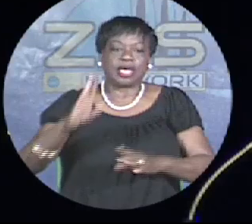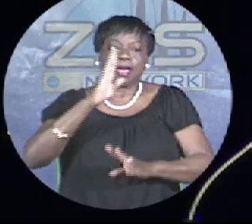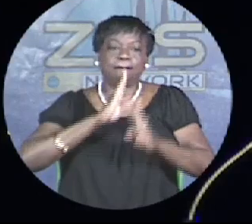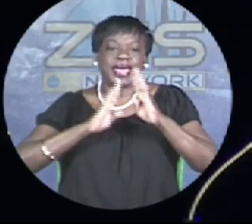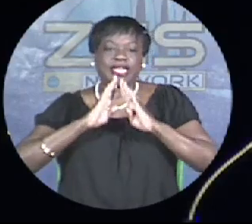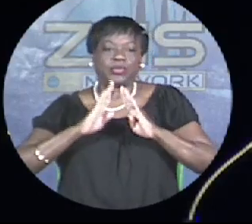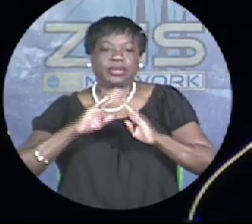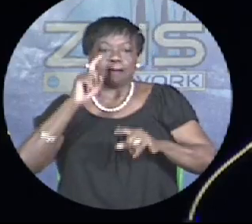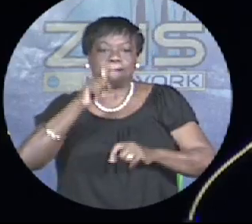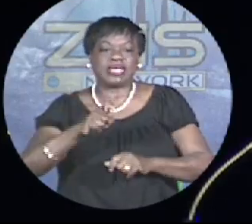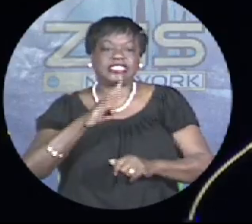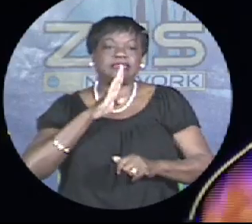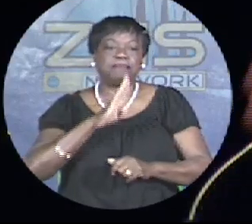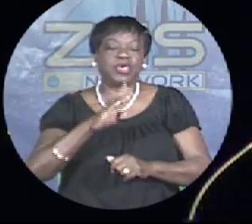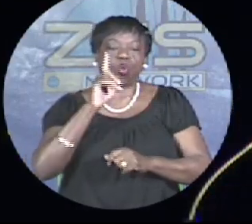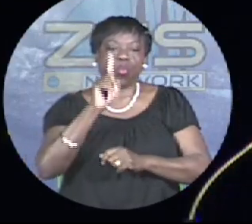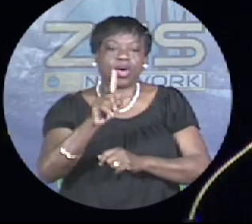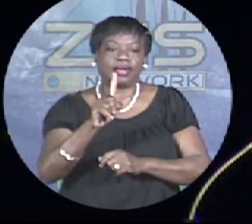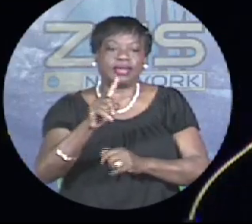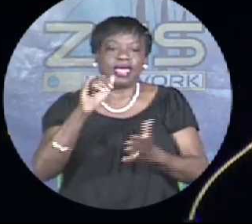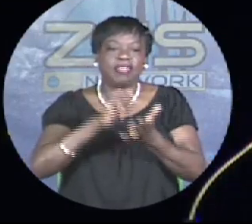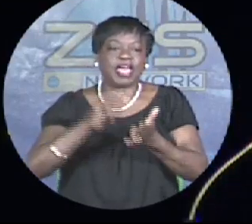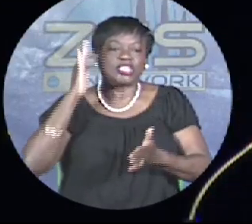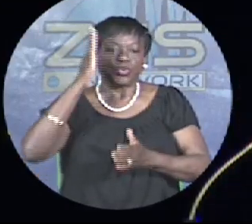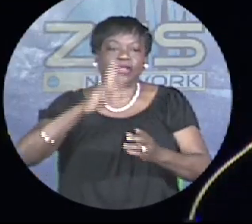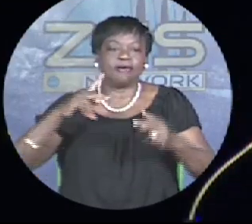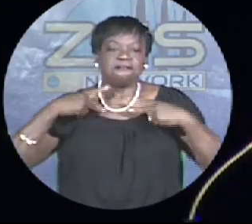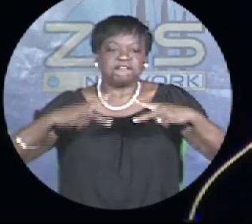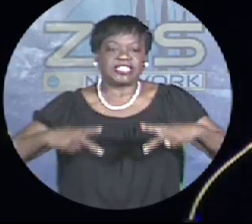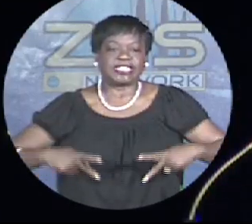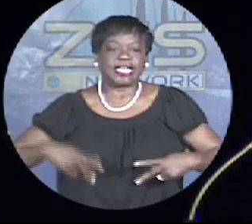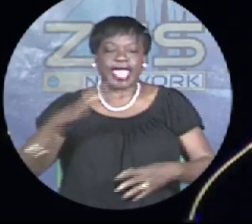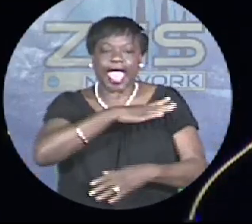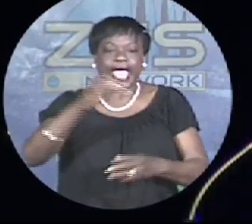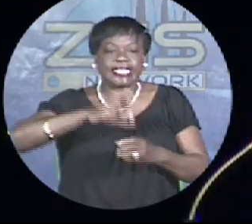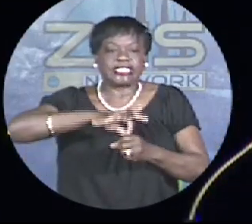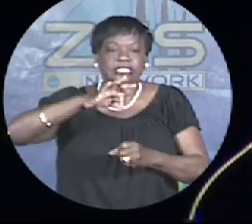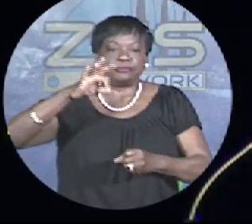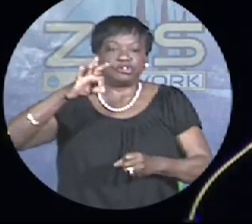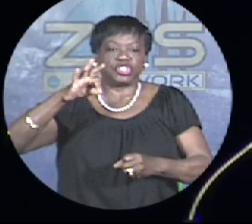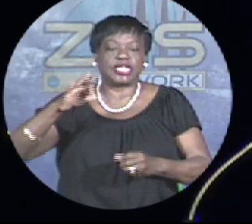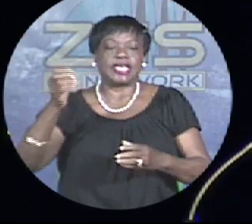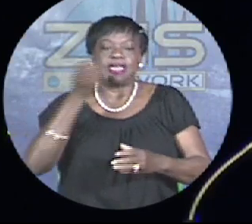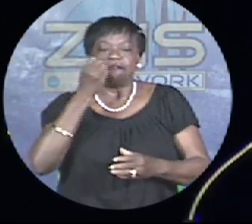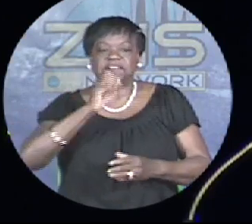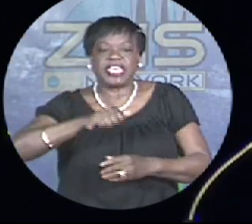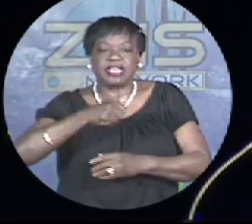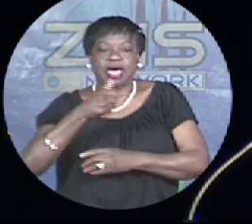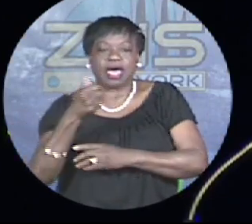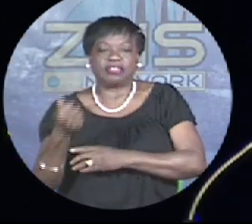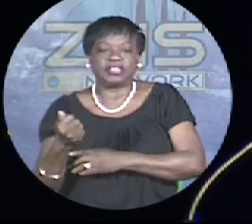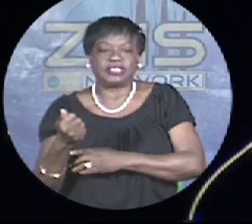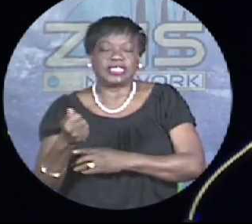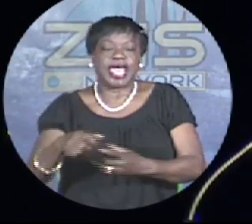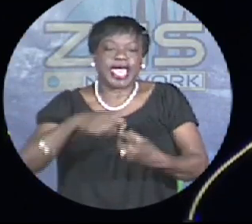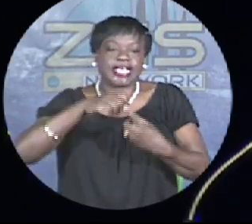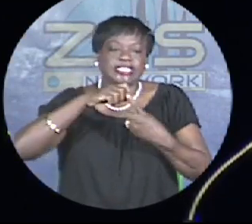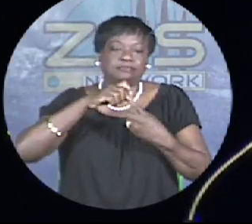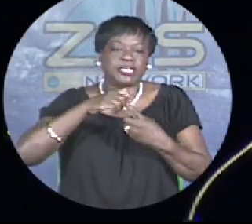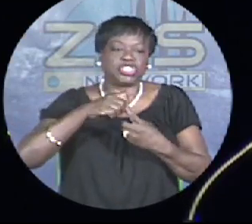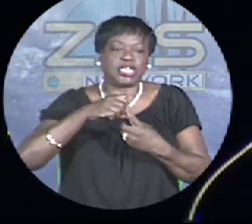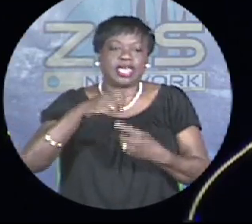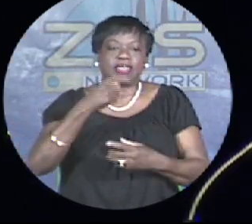be one that will physically and spiritually feed others, especially the